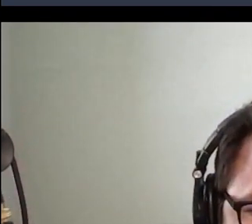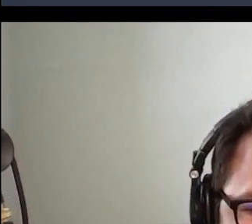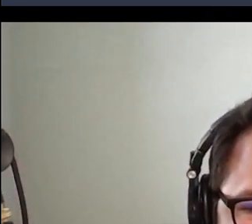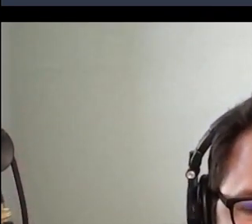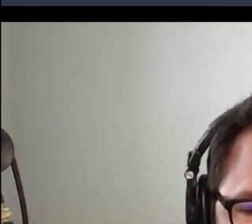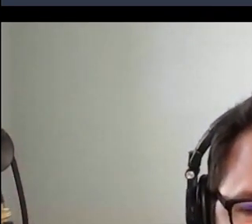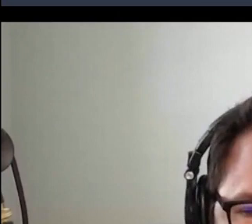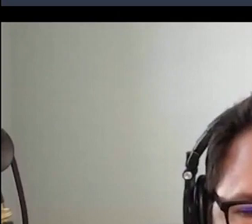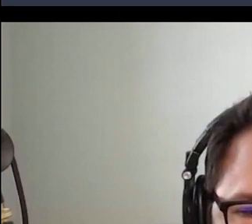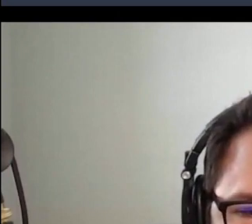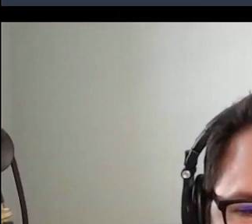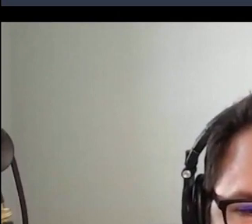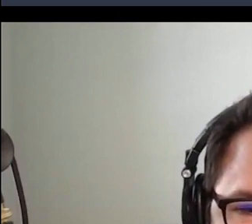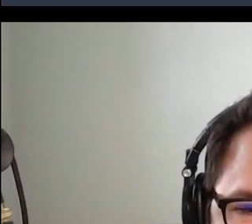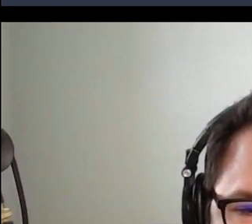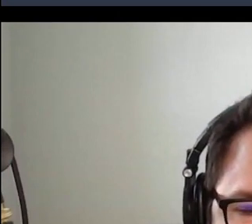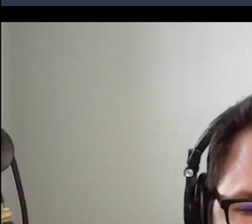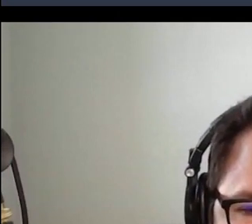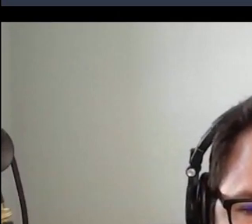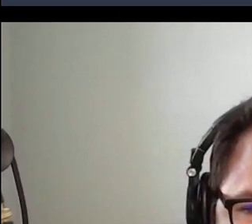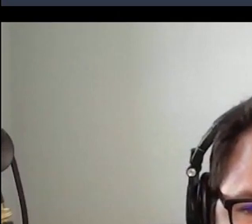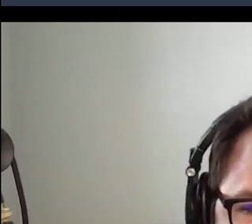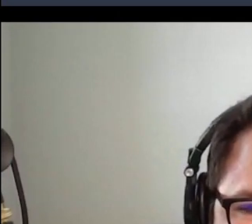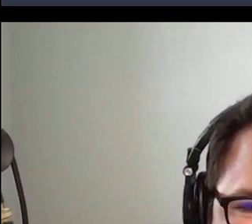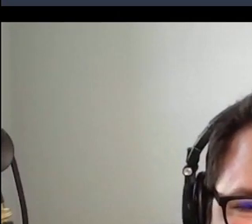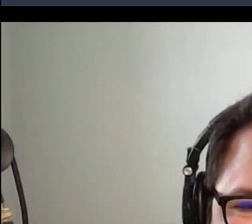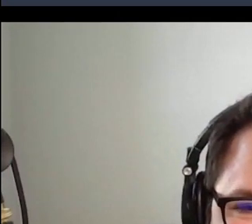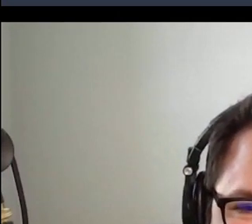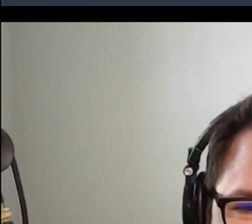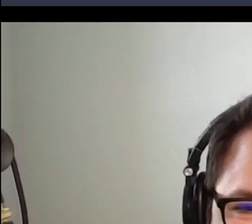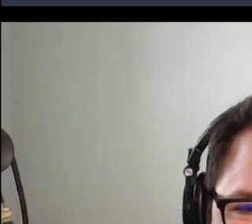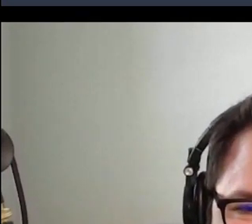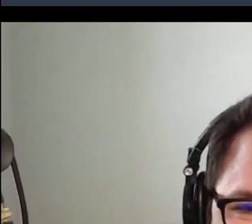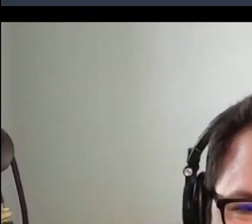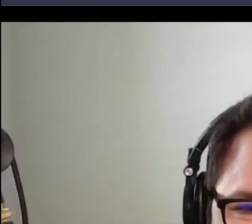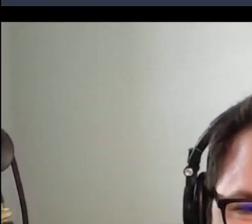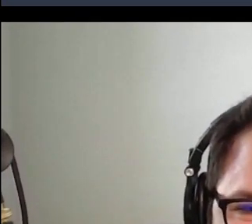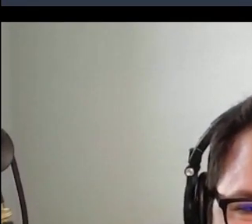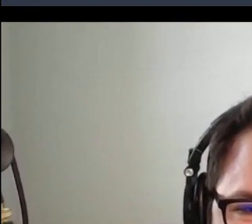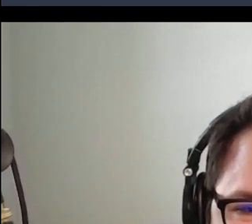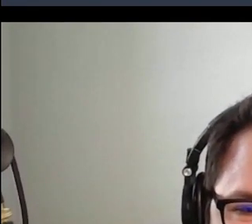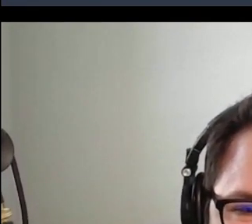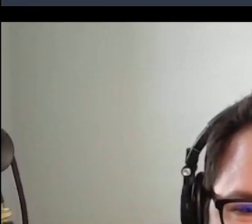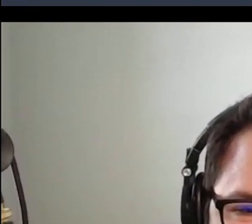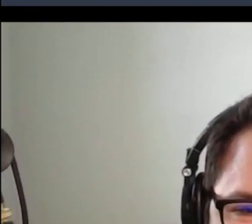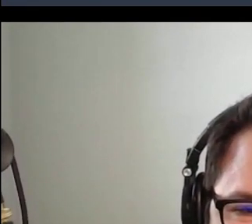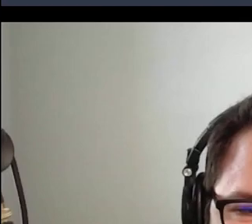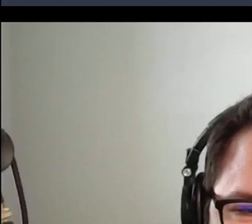helping us to interpret it. Thanks for being here, everyone. Take care. Until next time, this is AWS On Air.